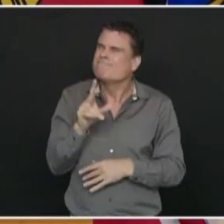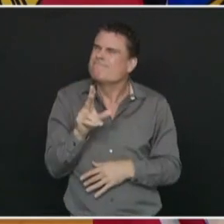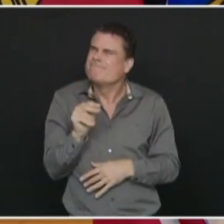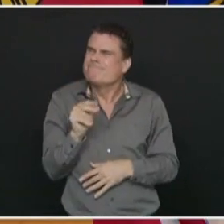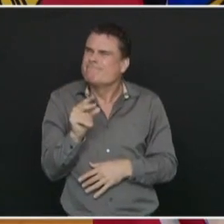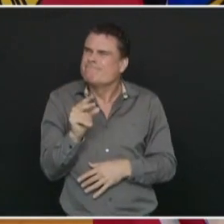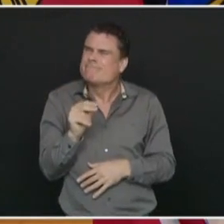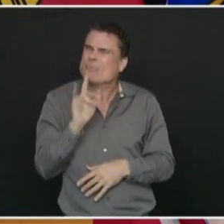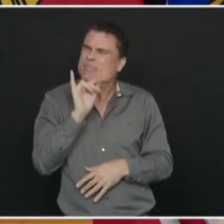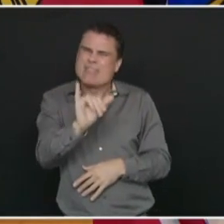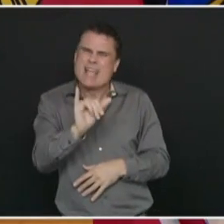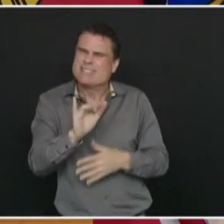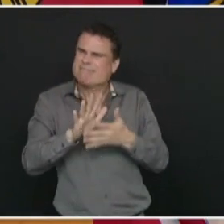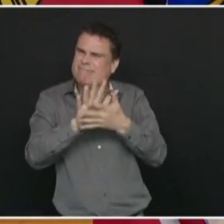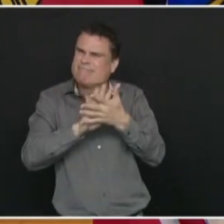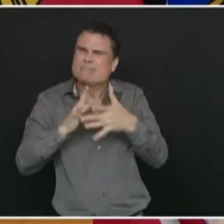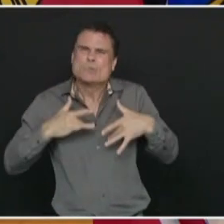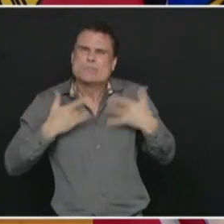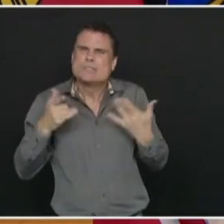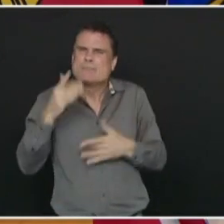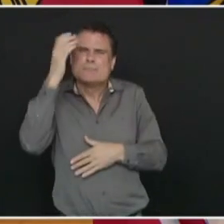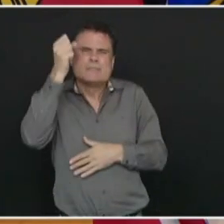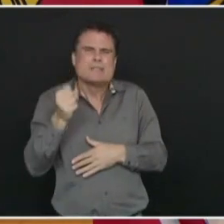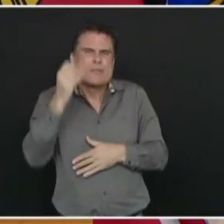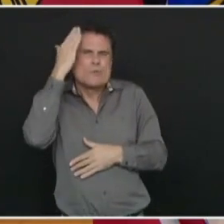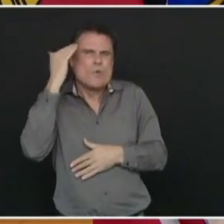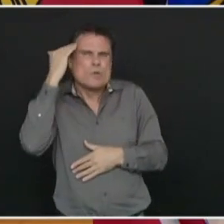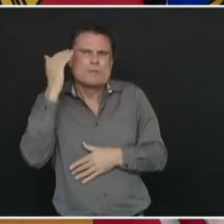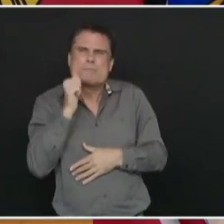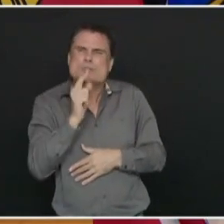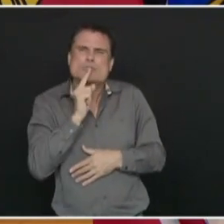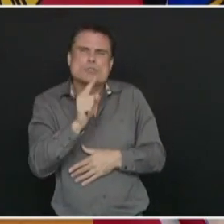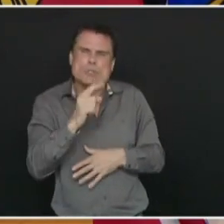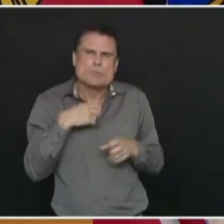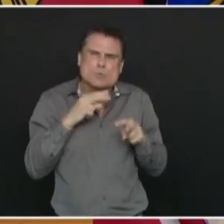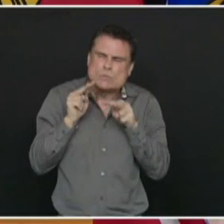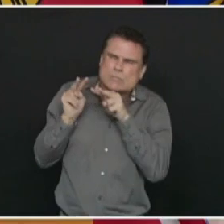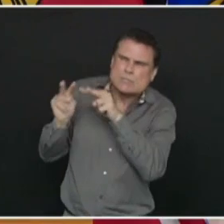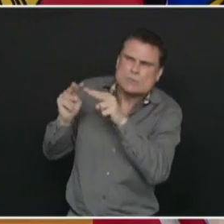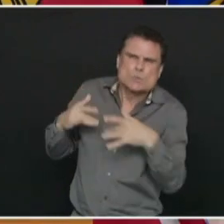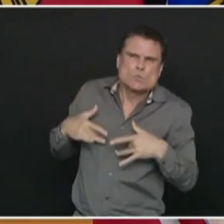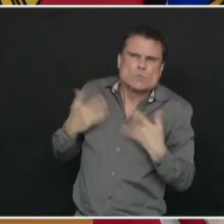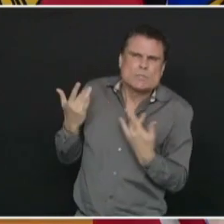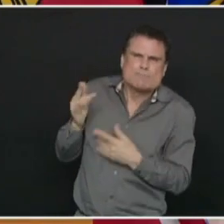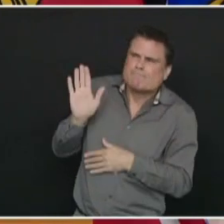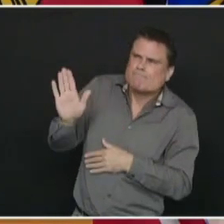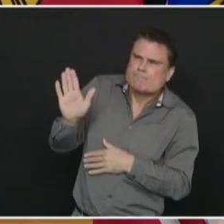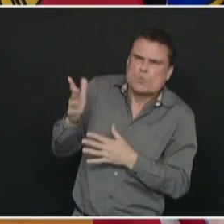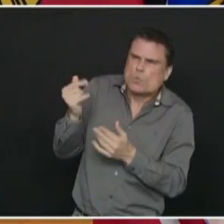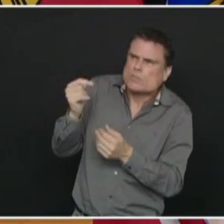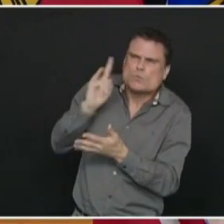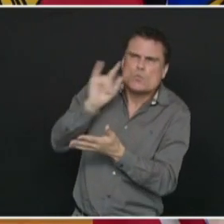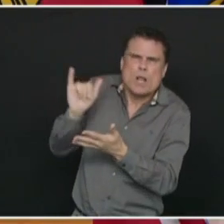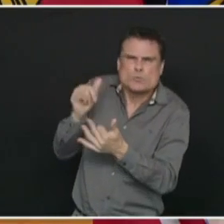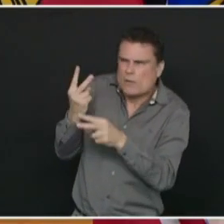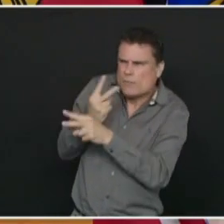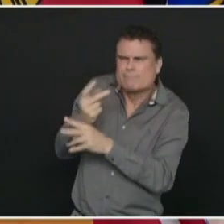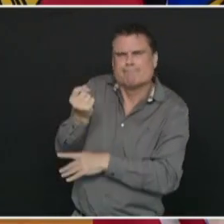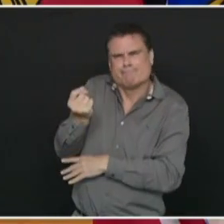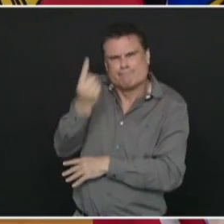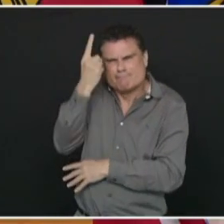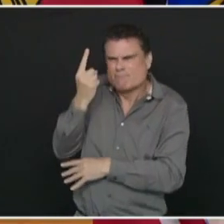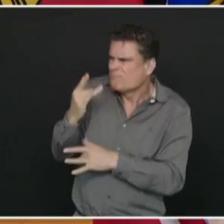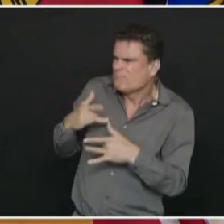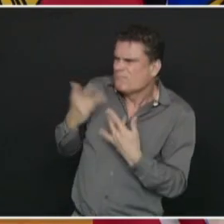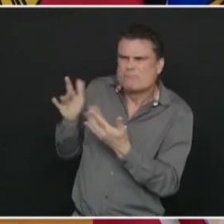of the traffic that they would normally on this weekend. So I am heartened that I think most people are doing